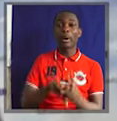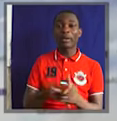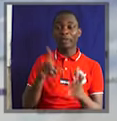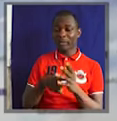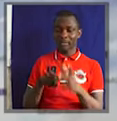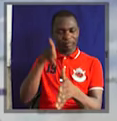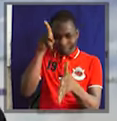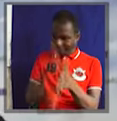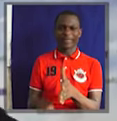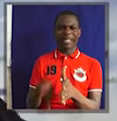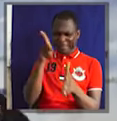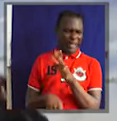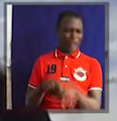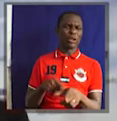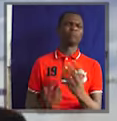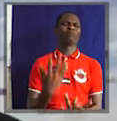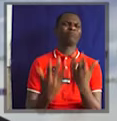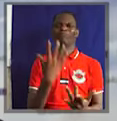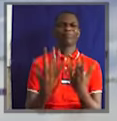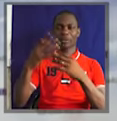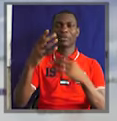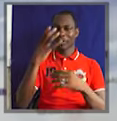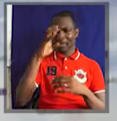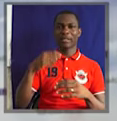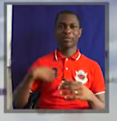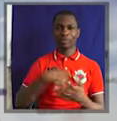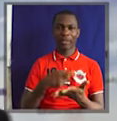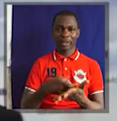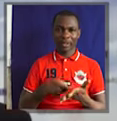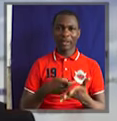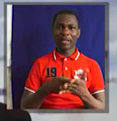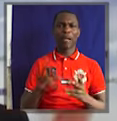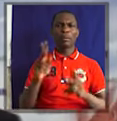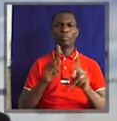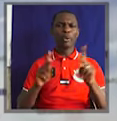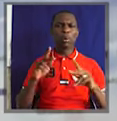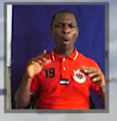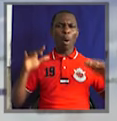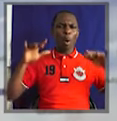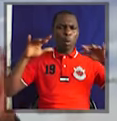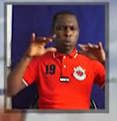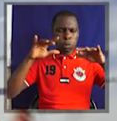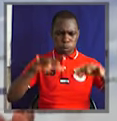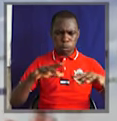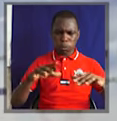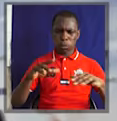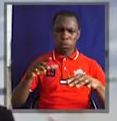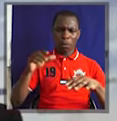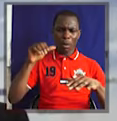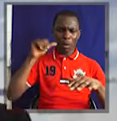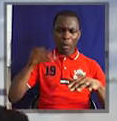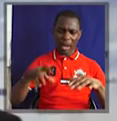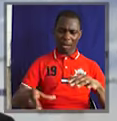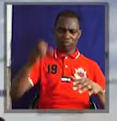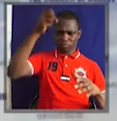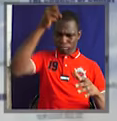twase ye kunu na ye hye ababa awa no awiakete binu anom enti yakobbo edwa akofa ababa awa tama ye